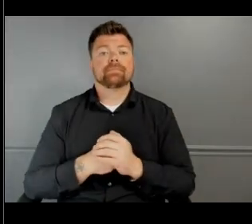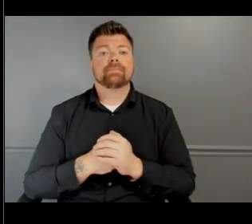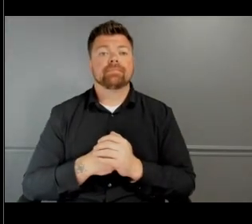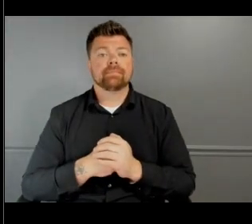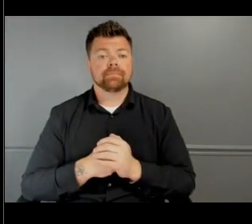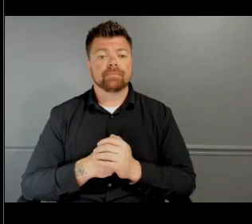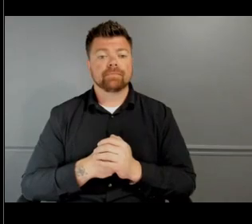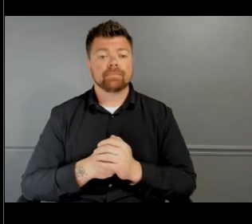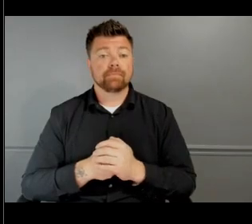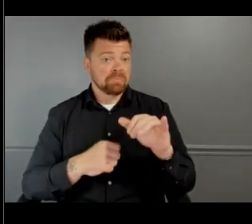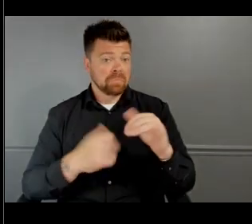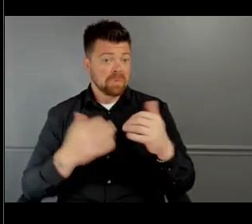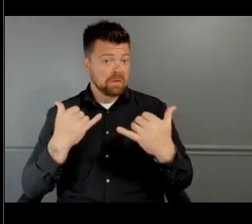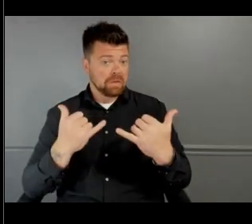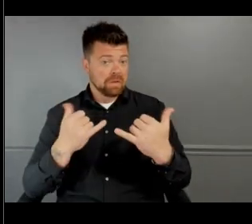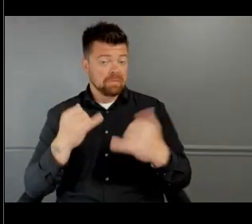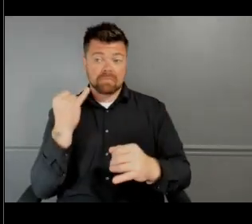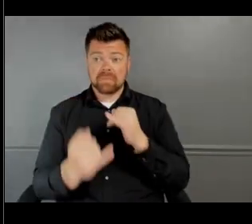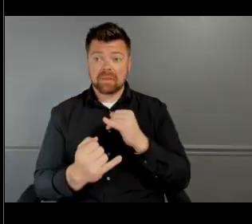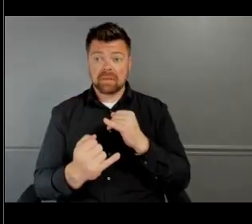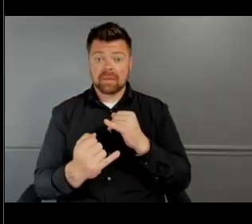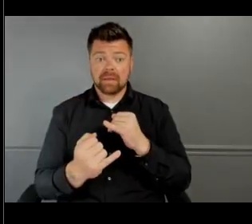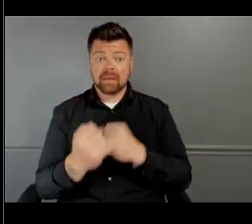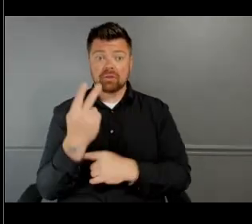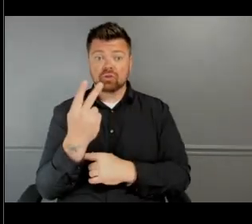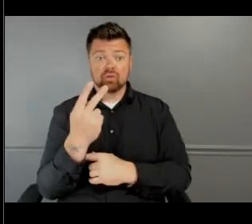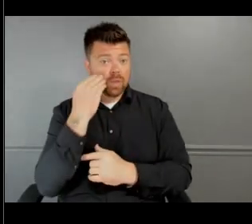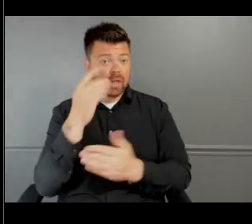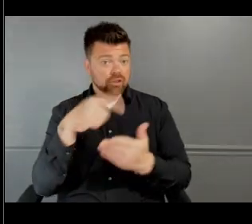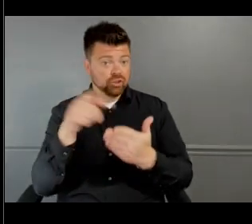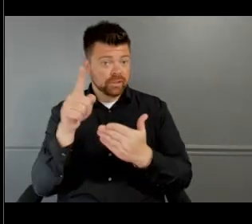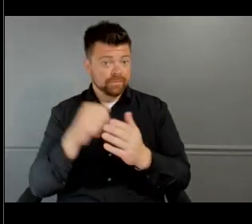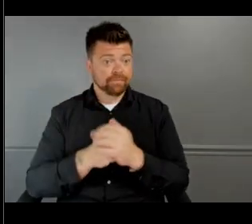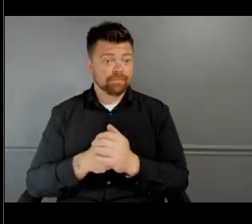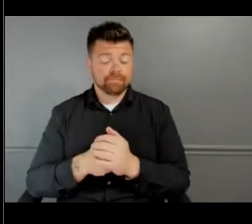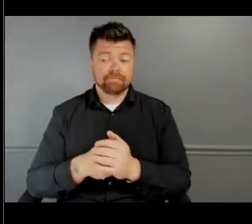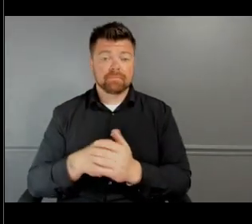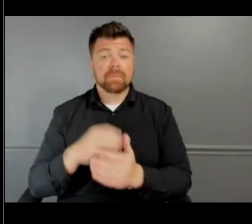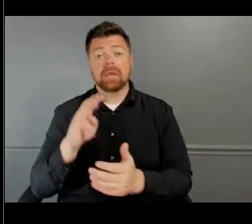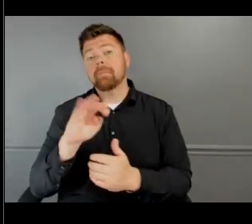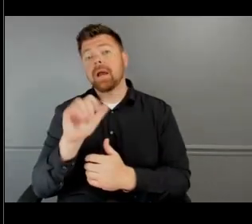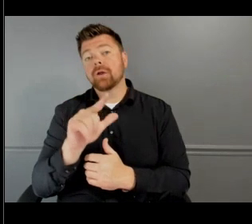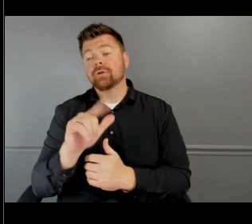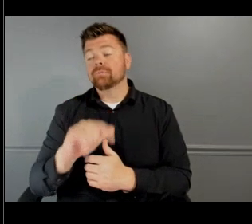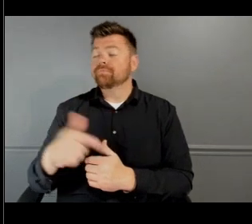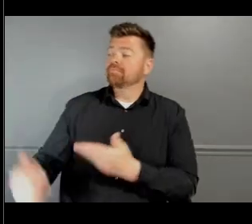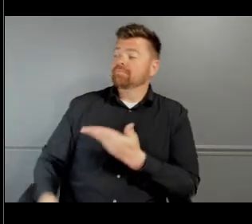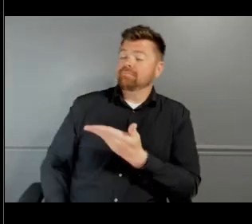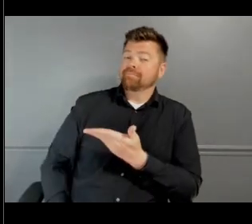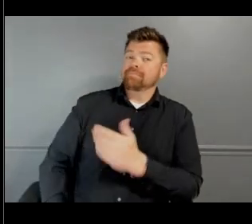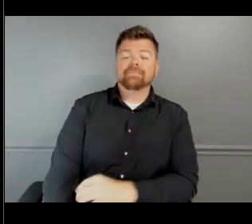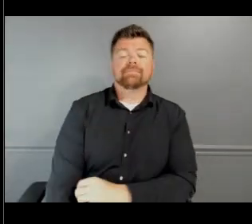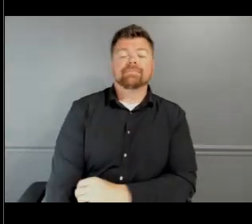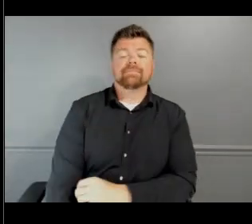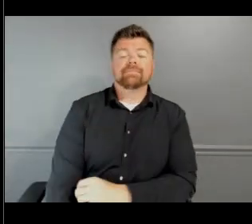And that brings us to our last two knowledge checks. Michael, I'm sending it over to you.